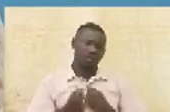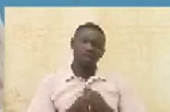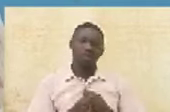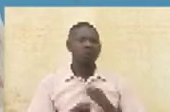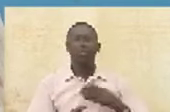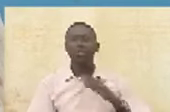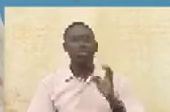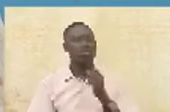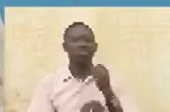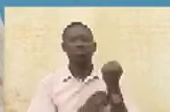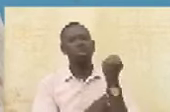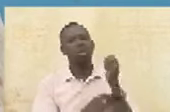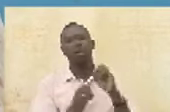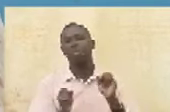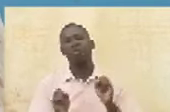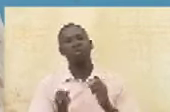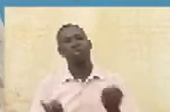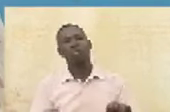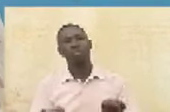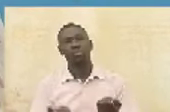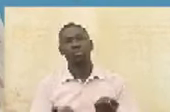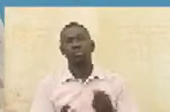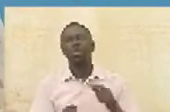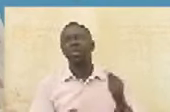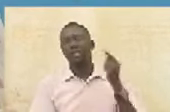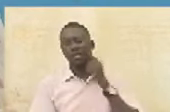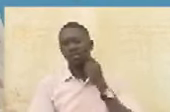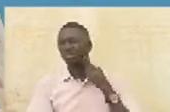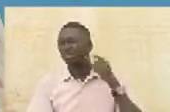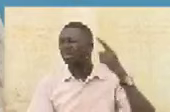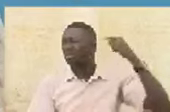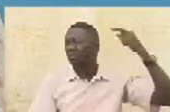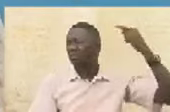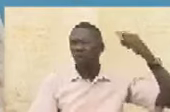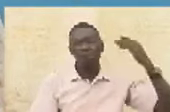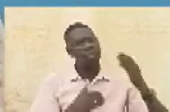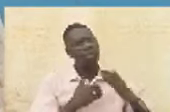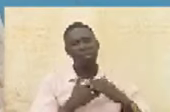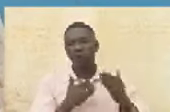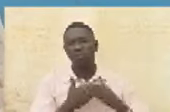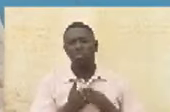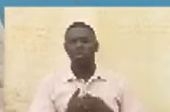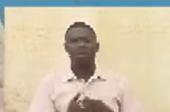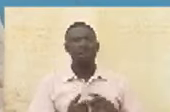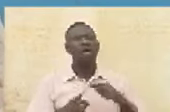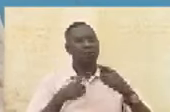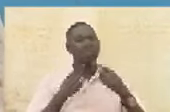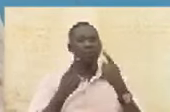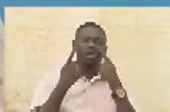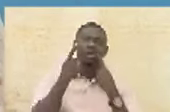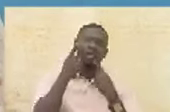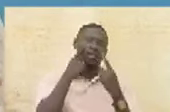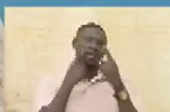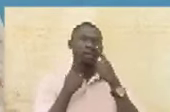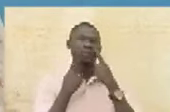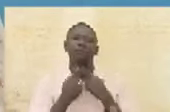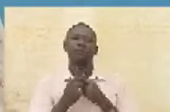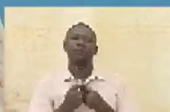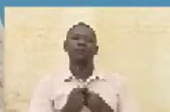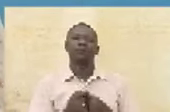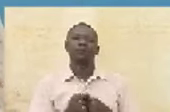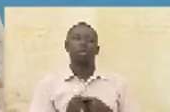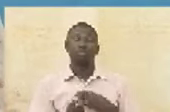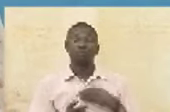I cannot do anything about it. That day I thought deeply. I cried.